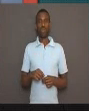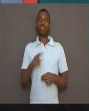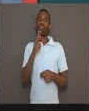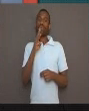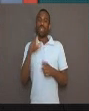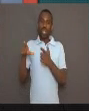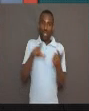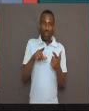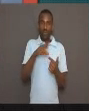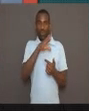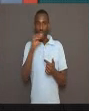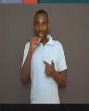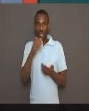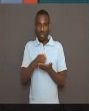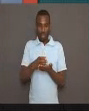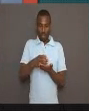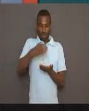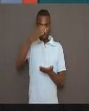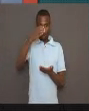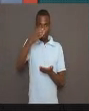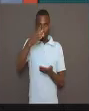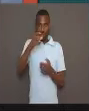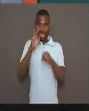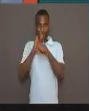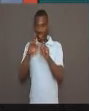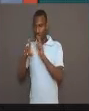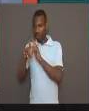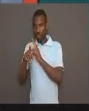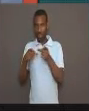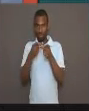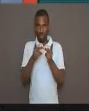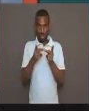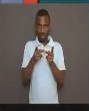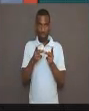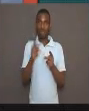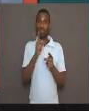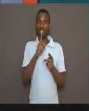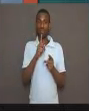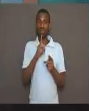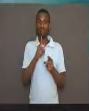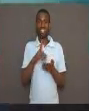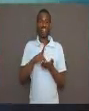liquid, so the adhesive energy is the highest.